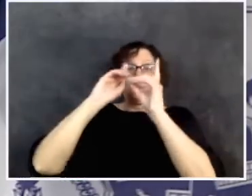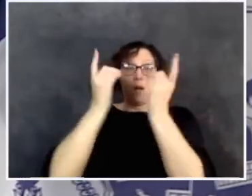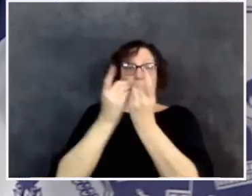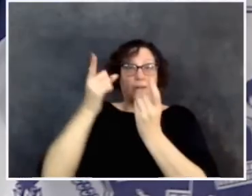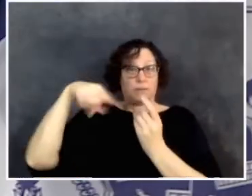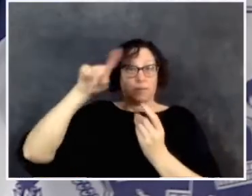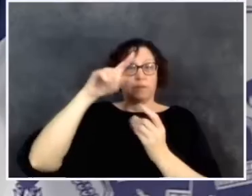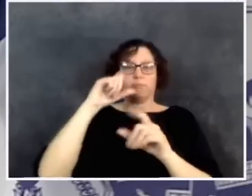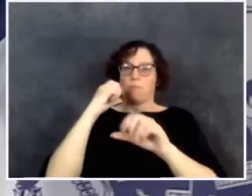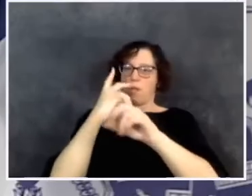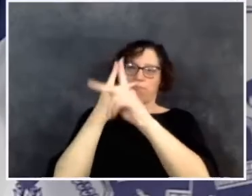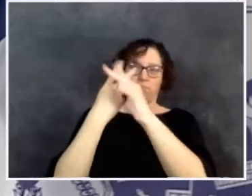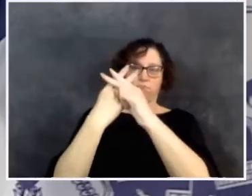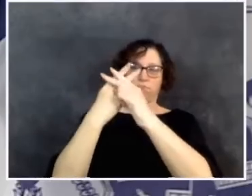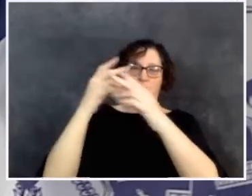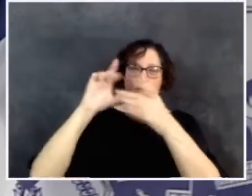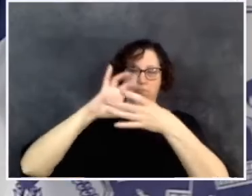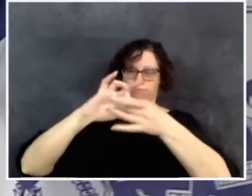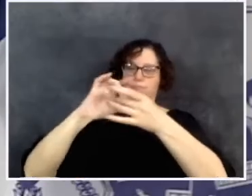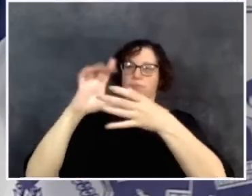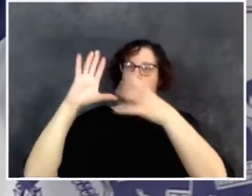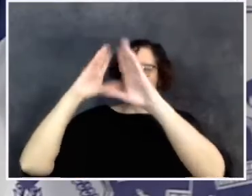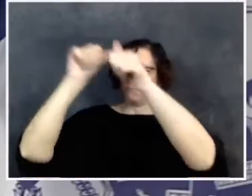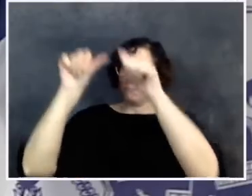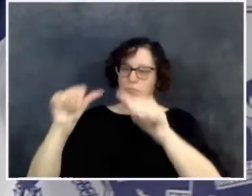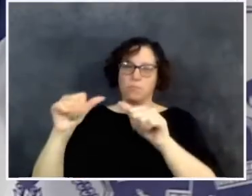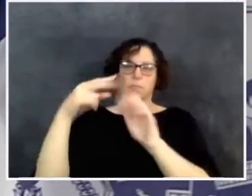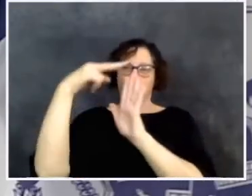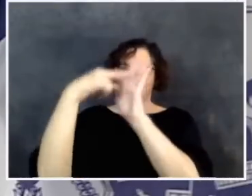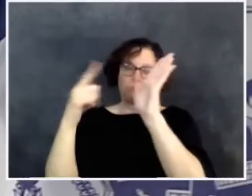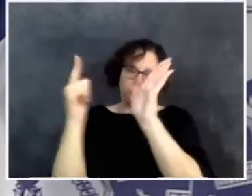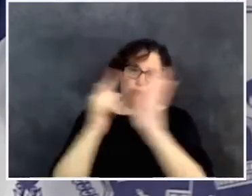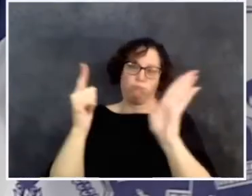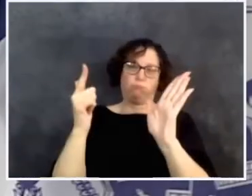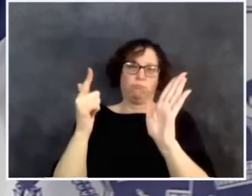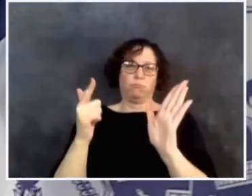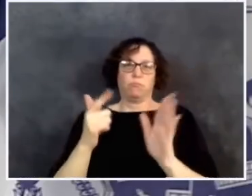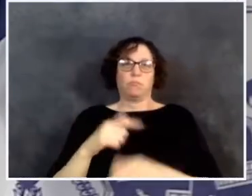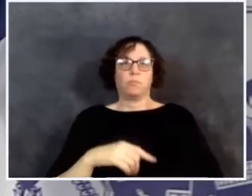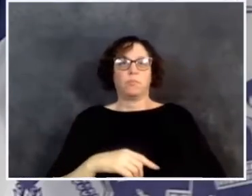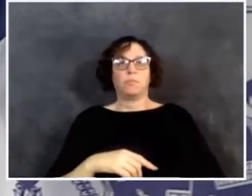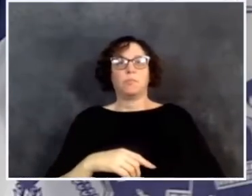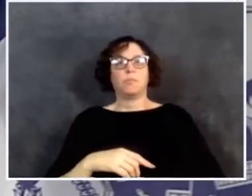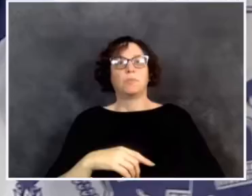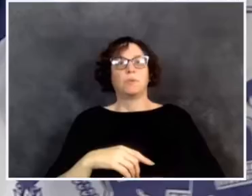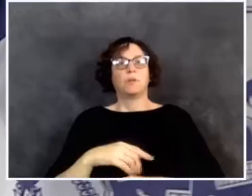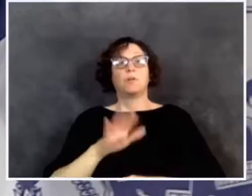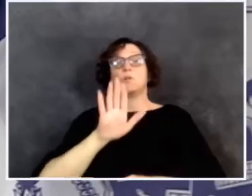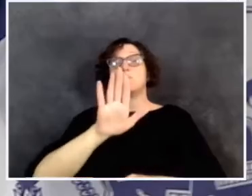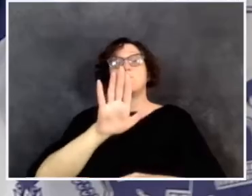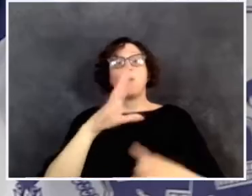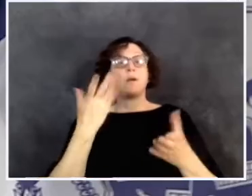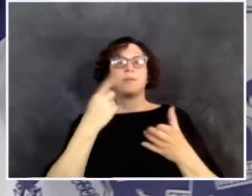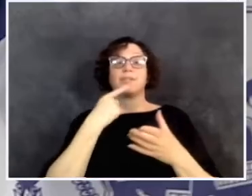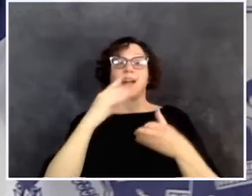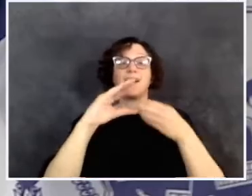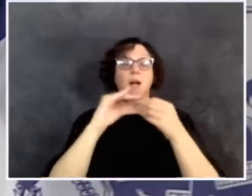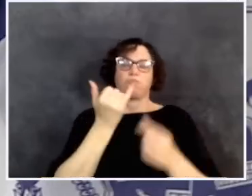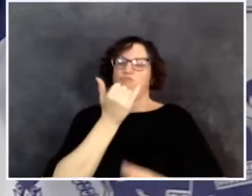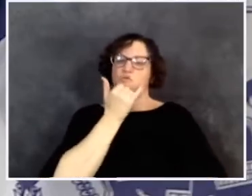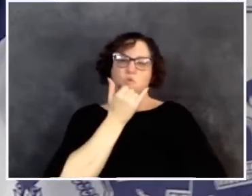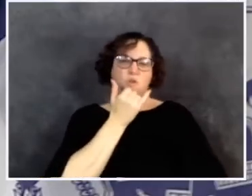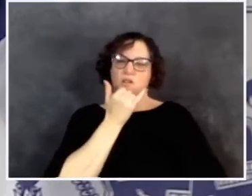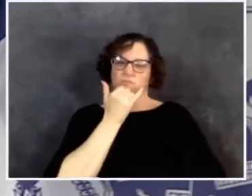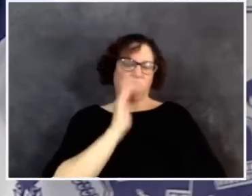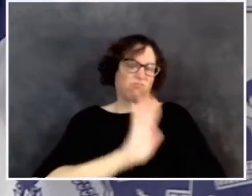that, whatever it takes, including the fines and all. So no, that's just wrong. Anybody who's gathering is going to be dispersed, and if